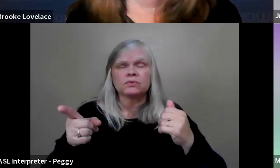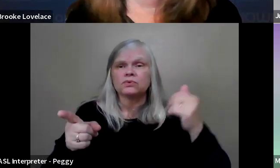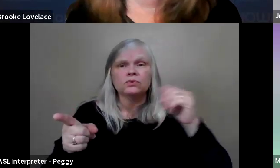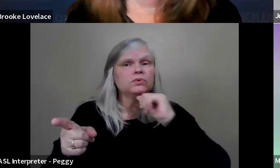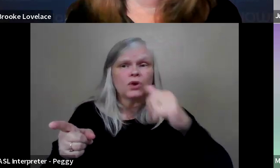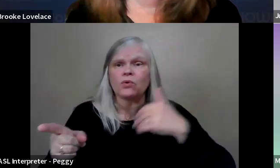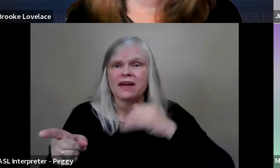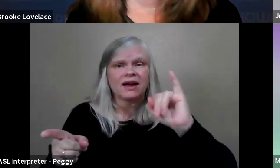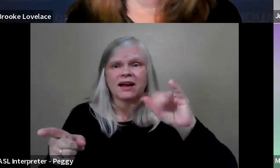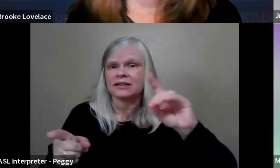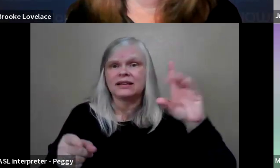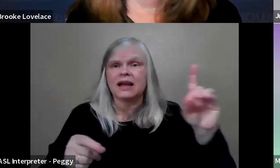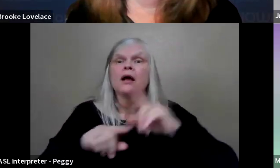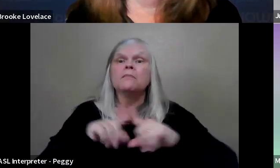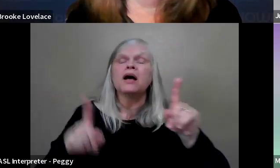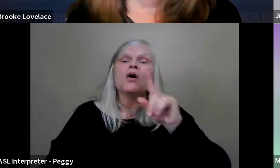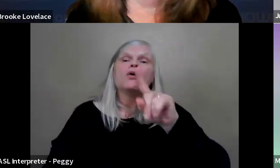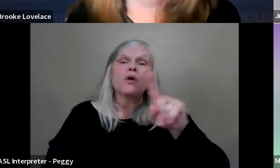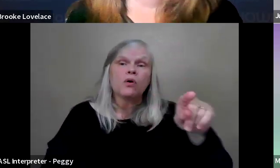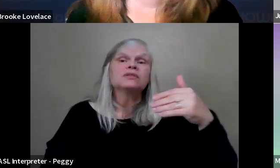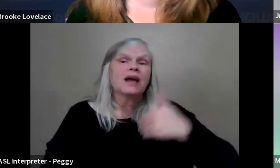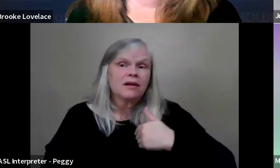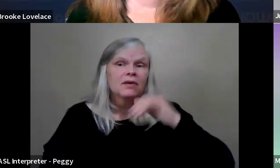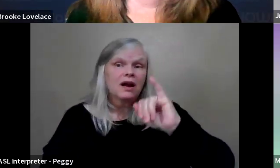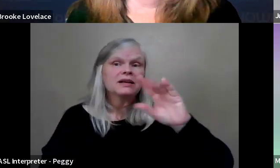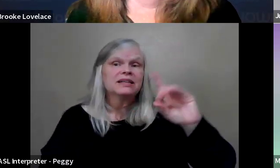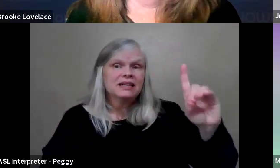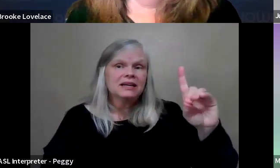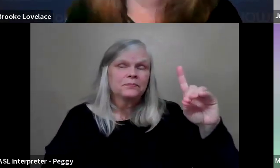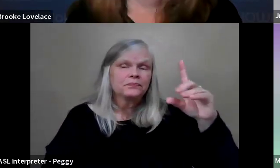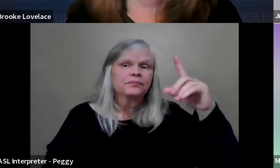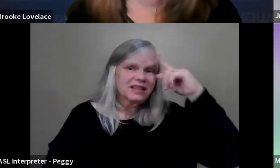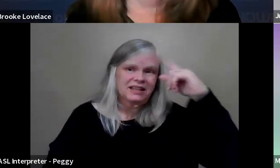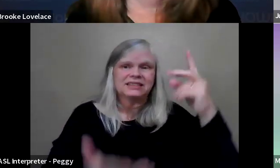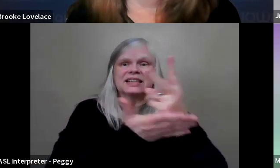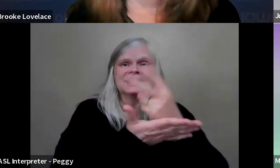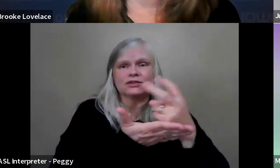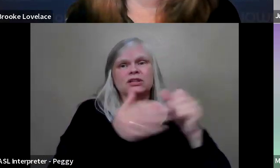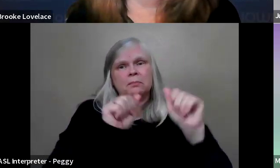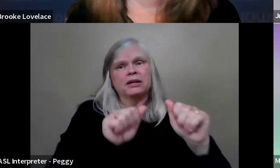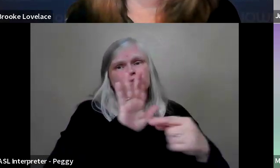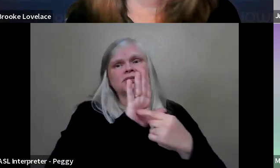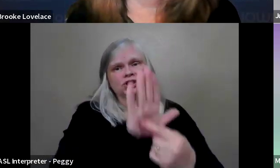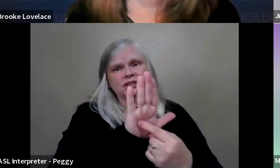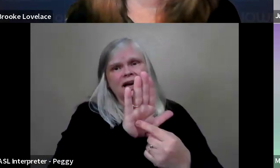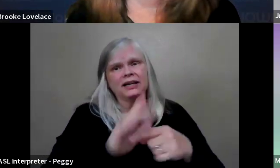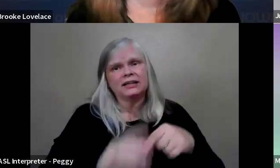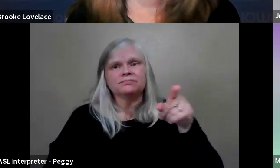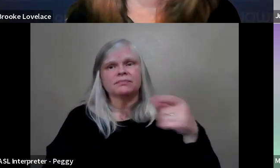and developmental disabilities, but for those that do, seizures is a potential sign of dementia.